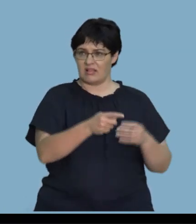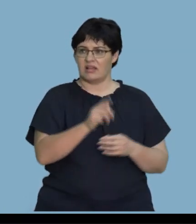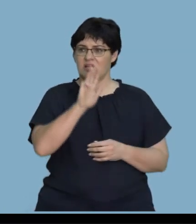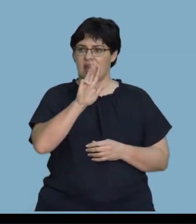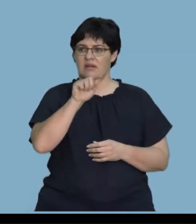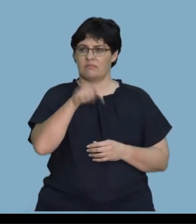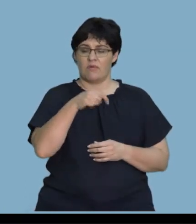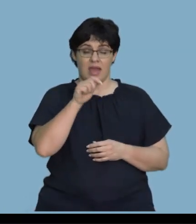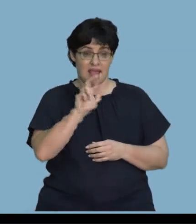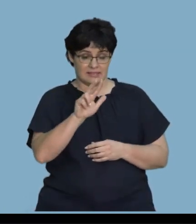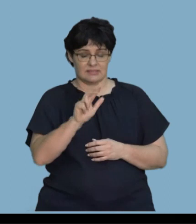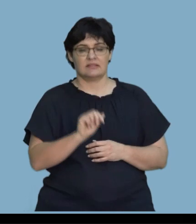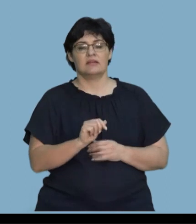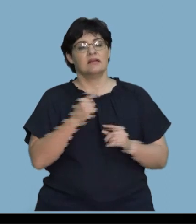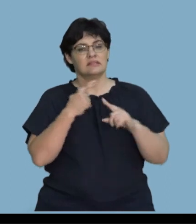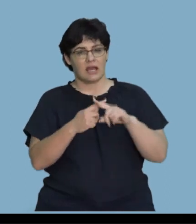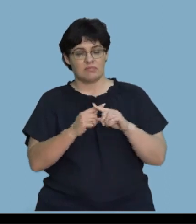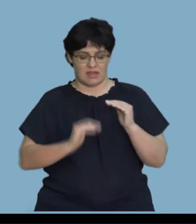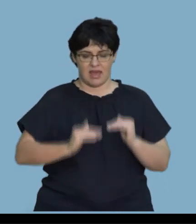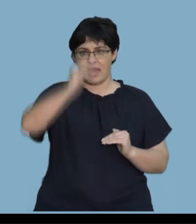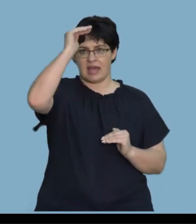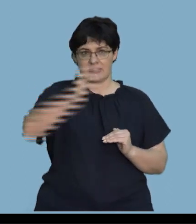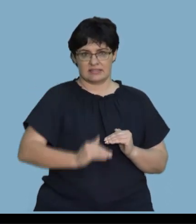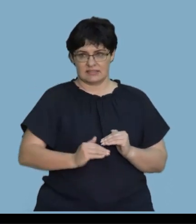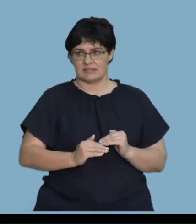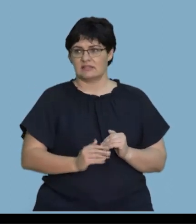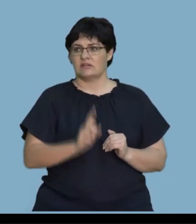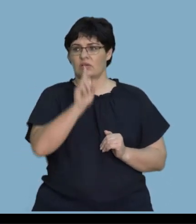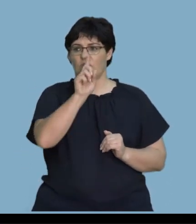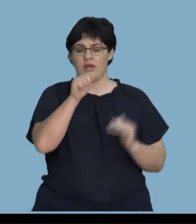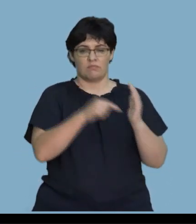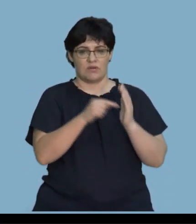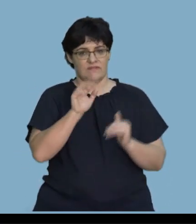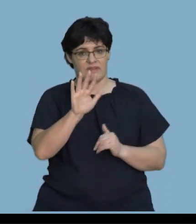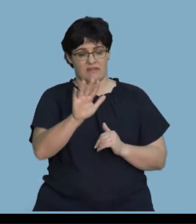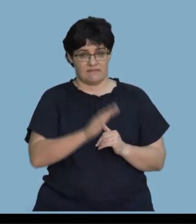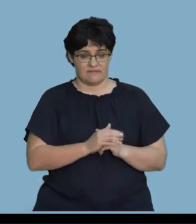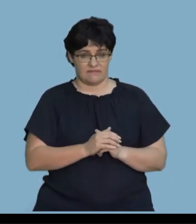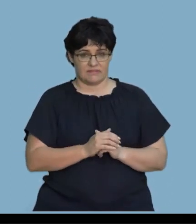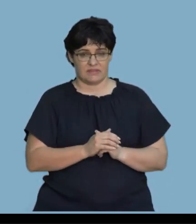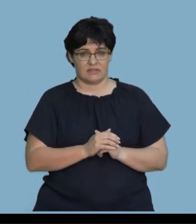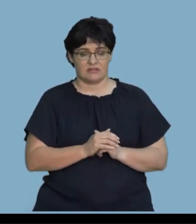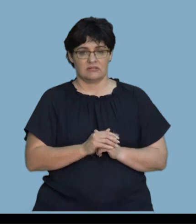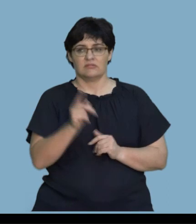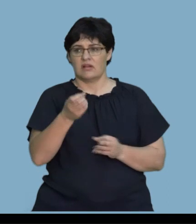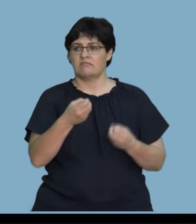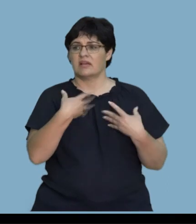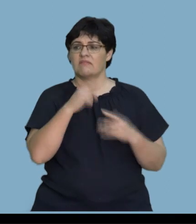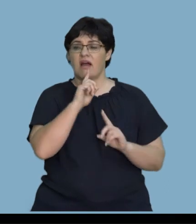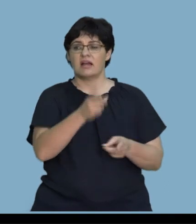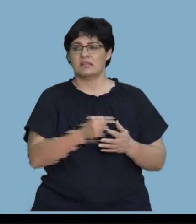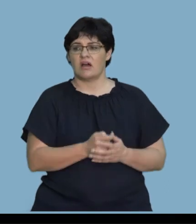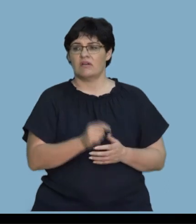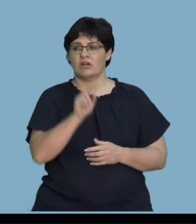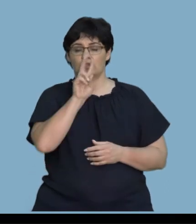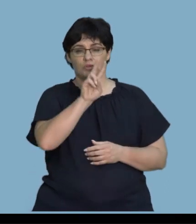constants, multiplied by the perpendicular height above the ground, which is 1,5. So this gives